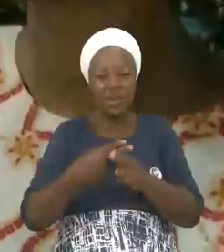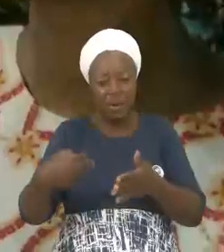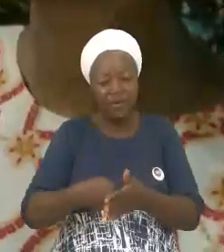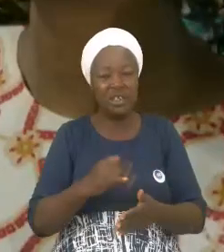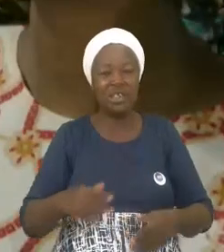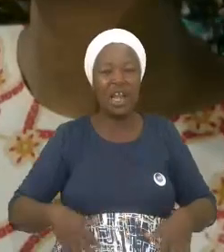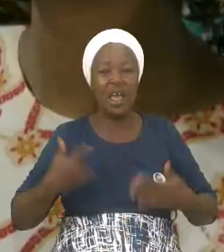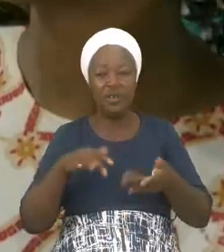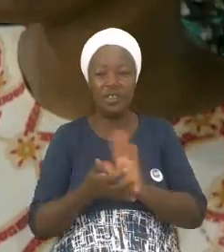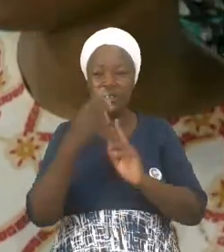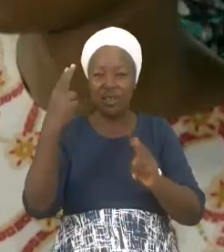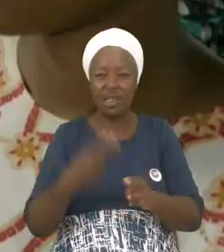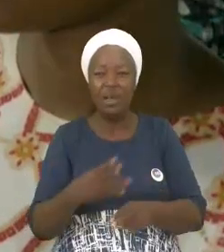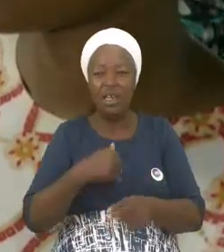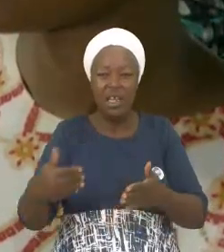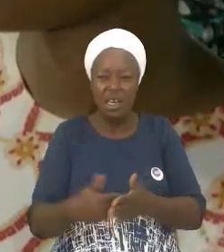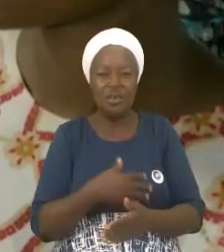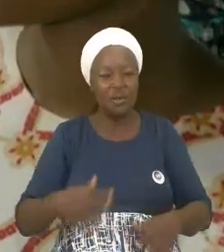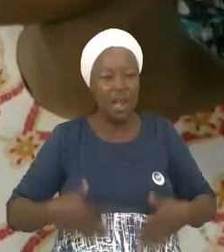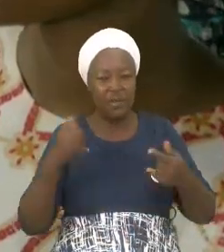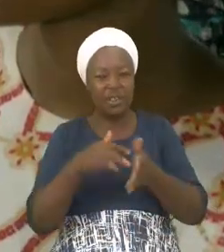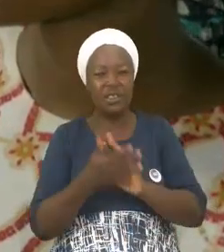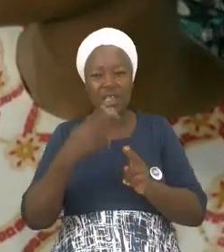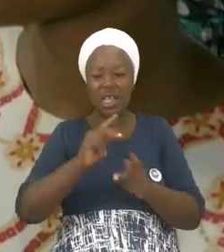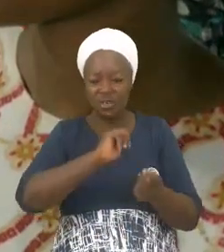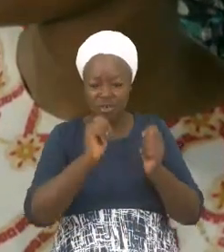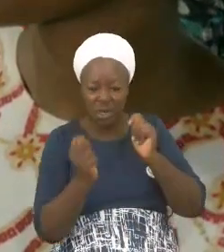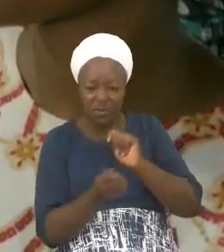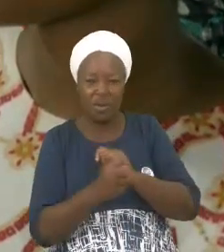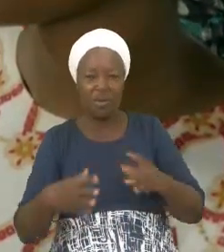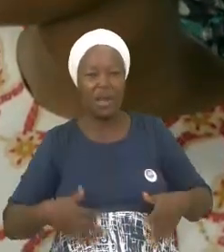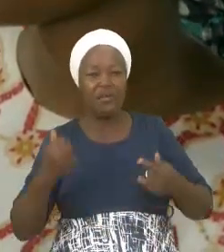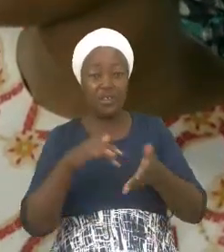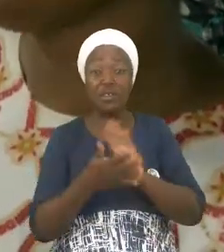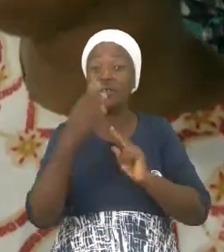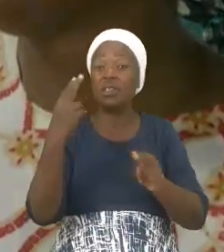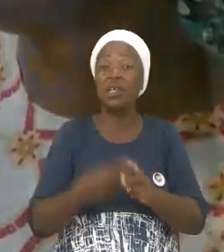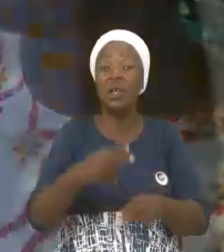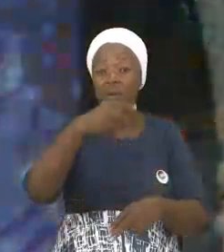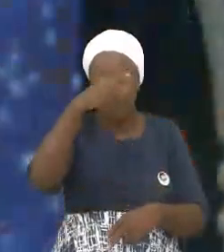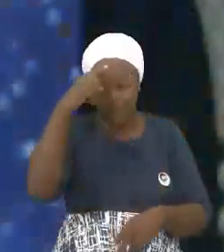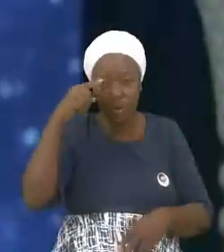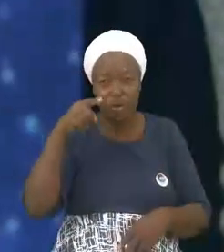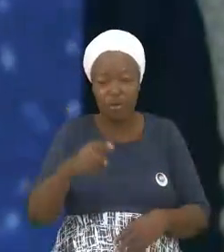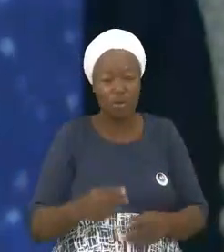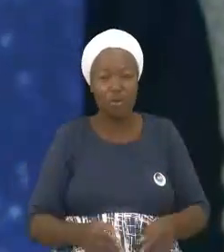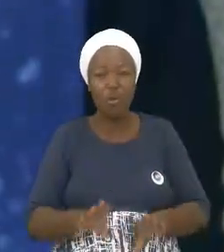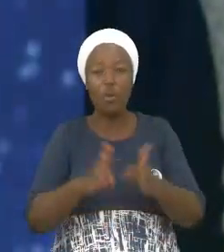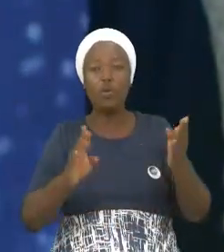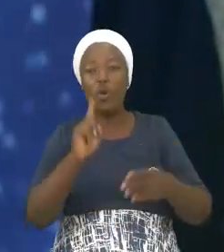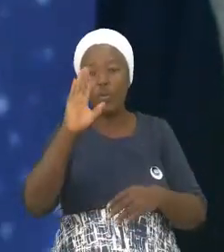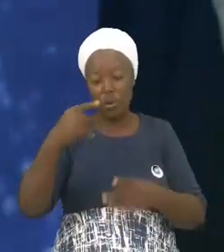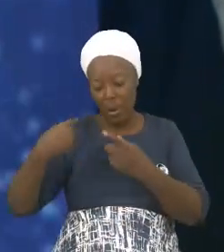life, a renewed life, a transformed life, because you open up your heart